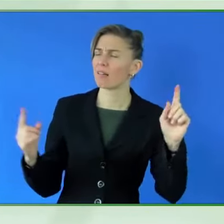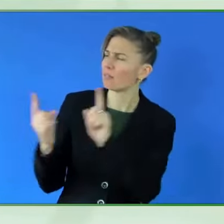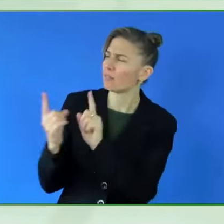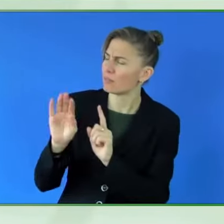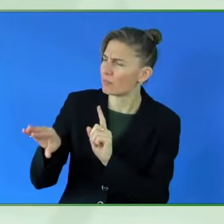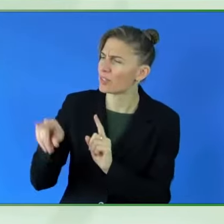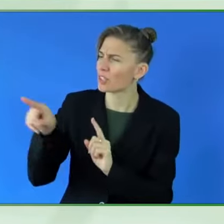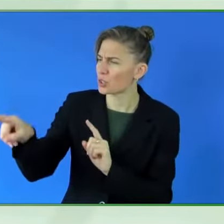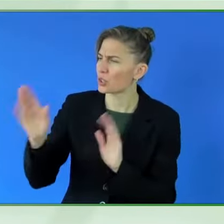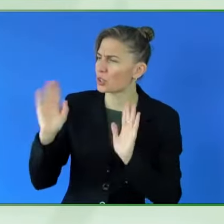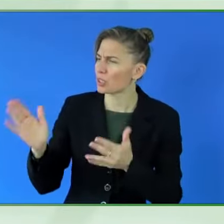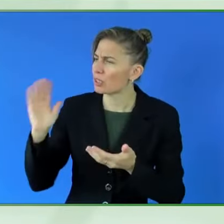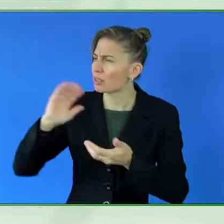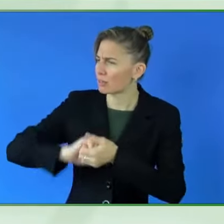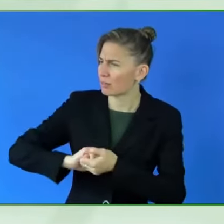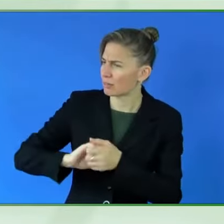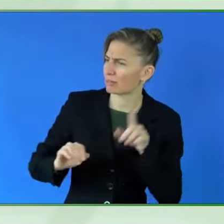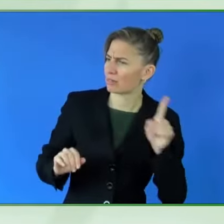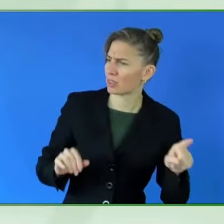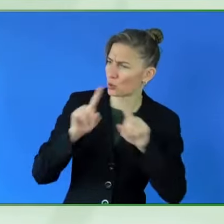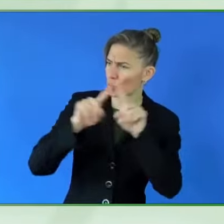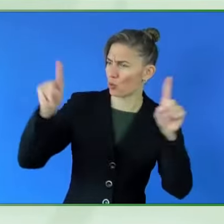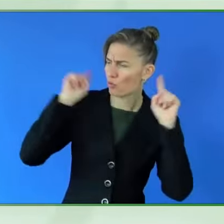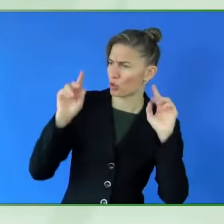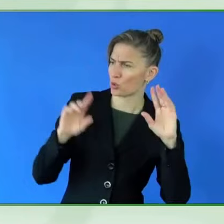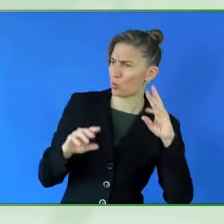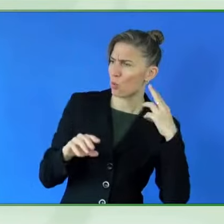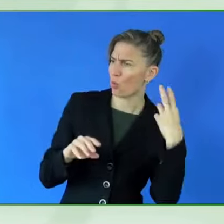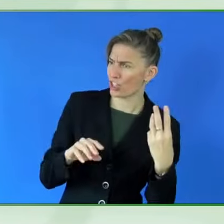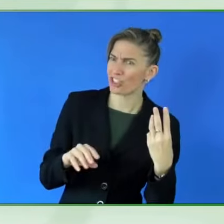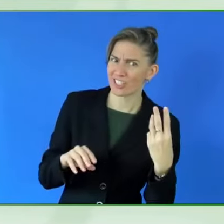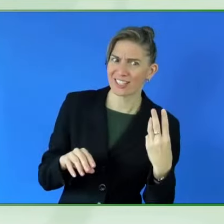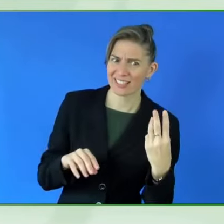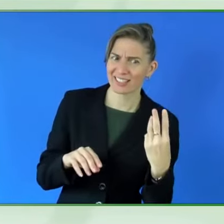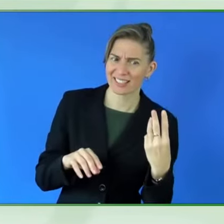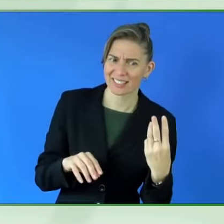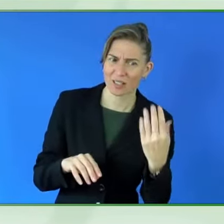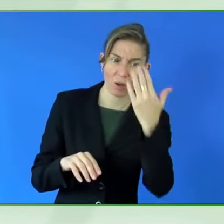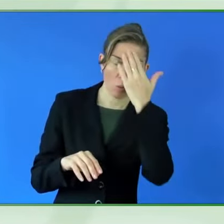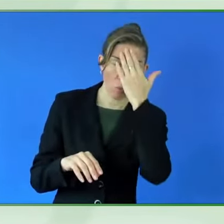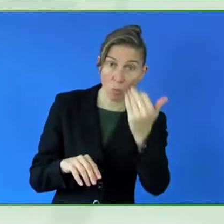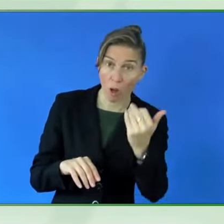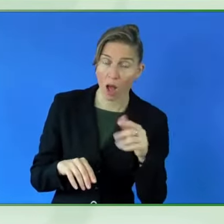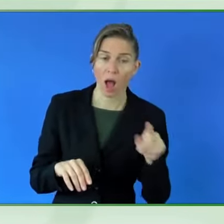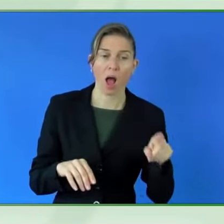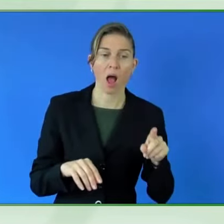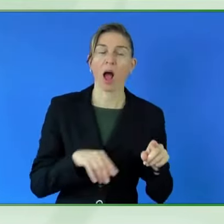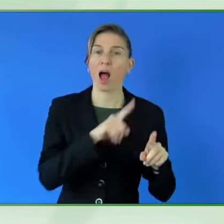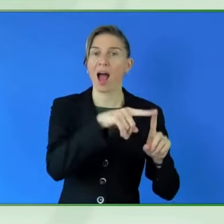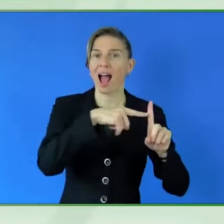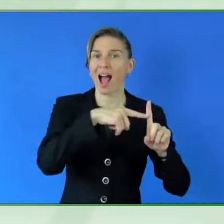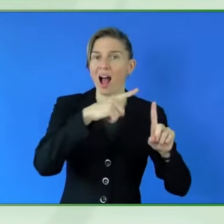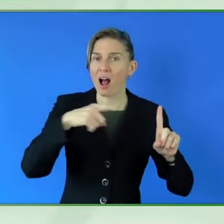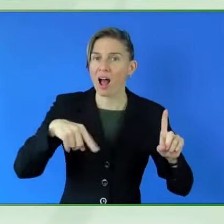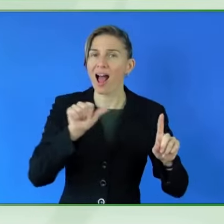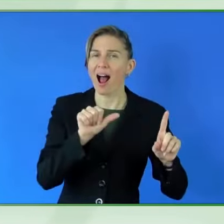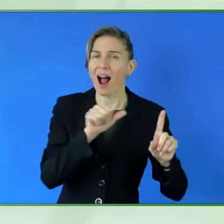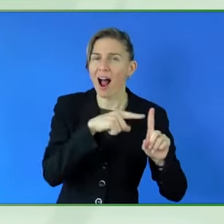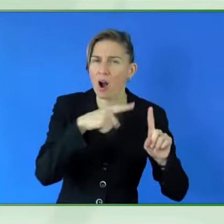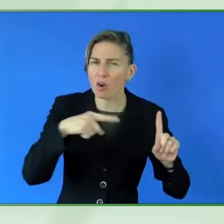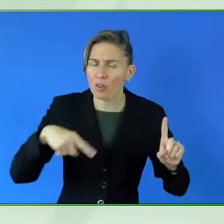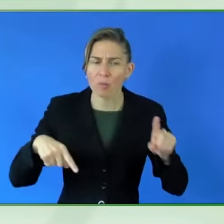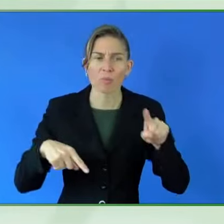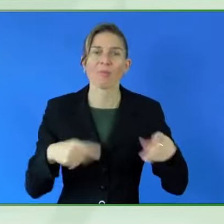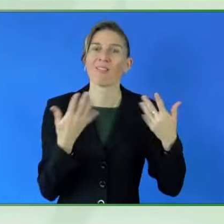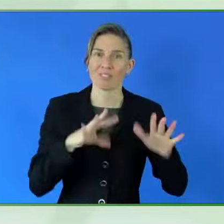in the University of Washington. Are one, that there's a proven approach to the algorithms in the tools to use the data that